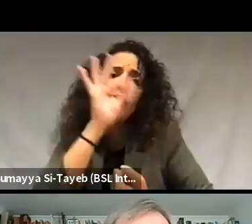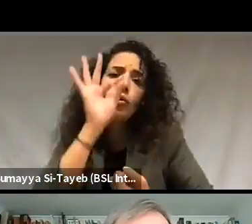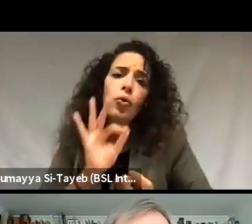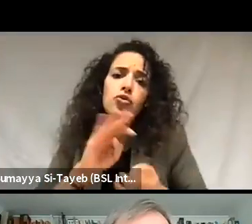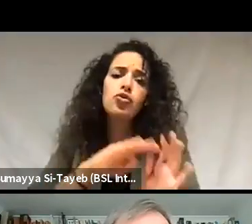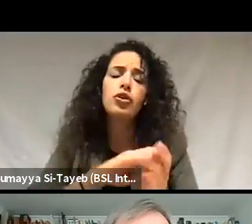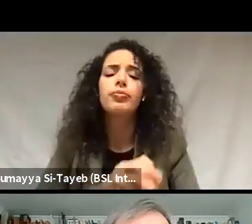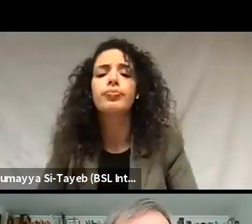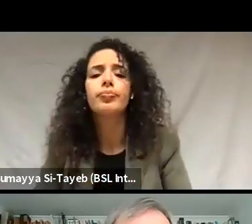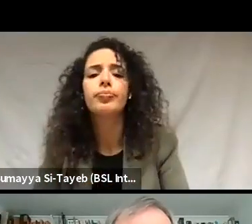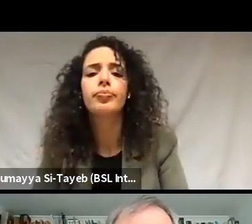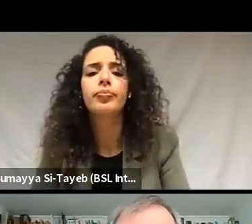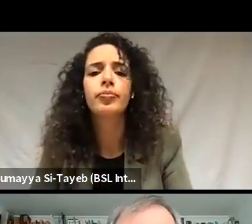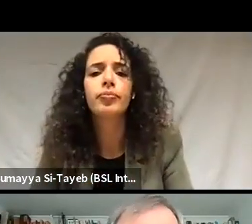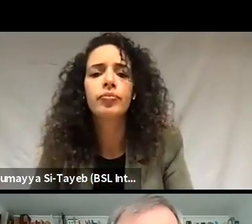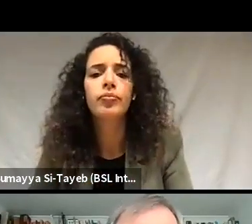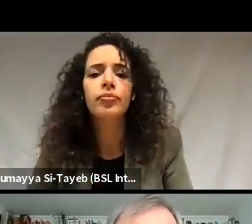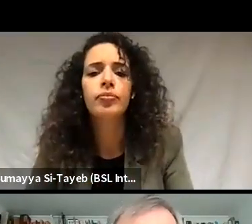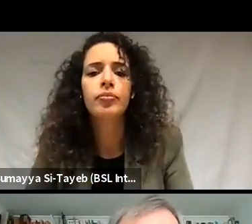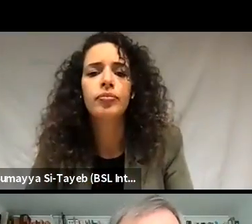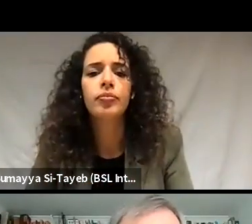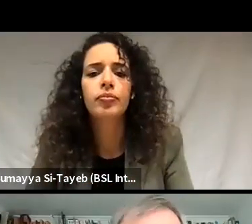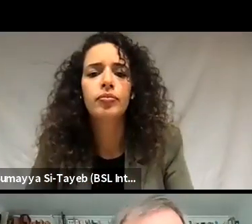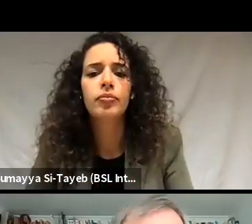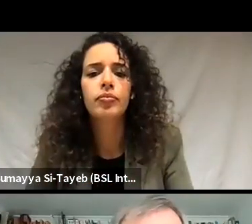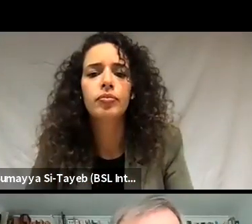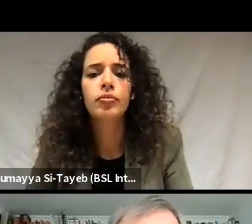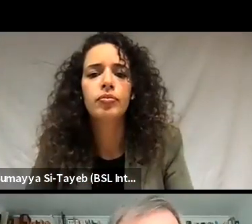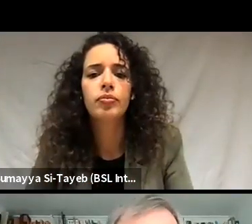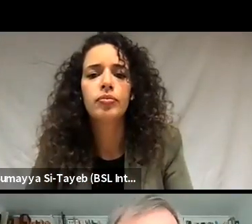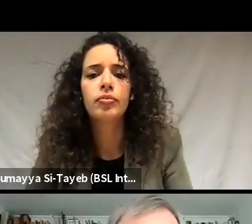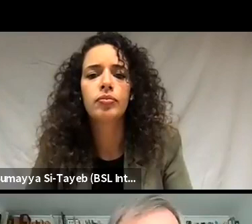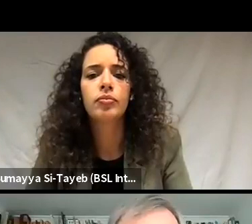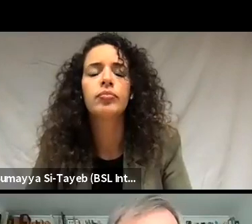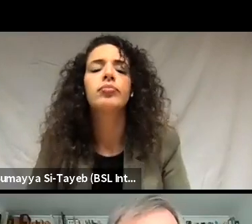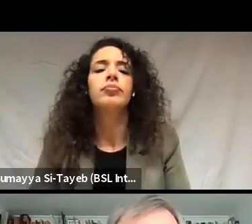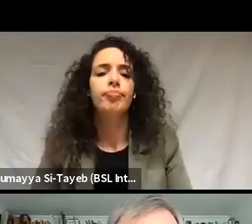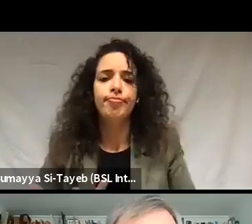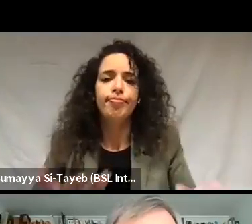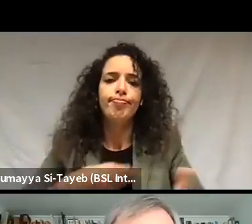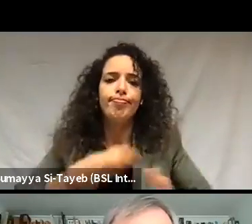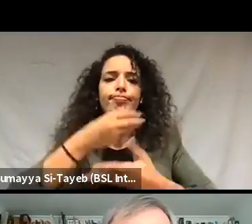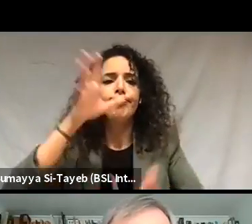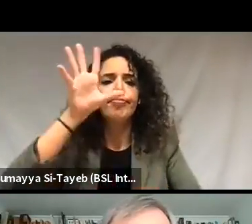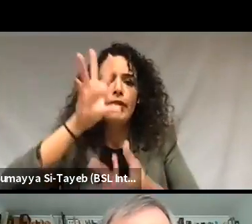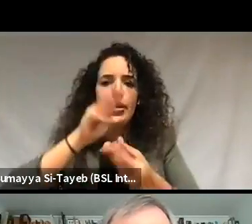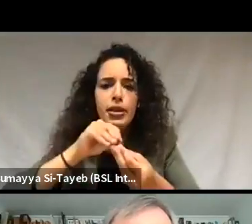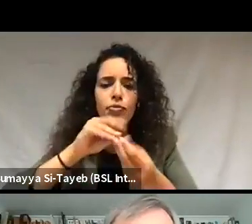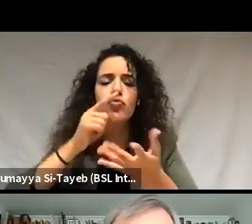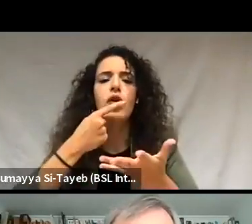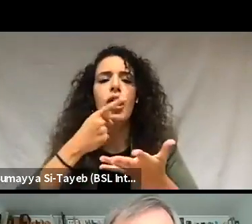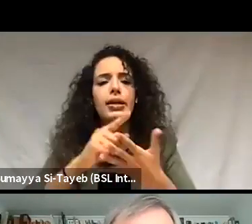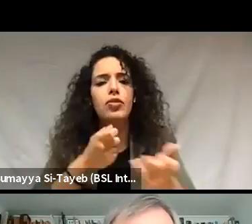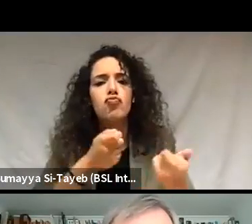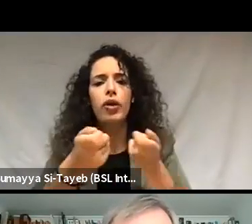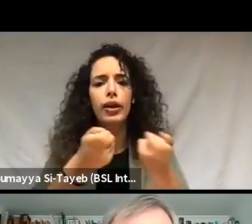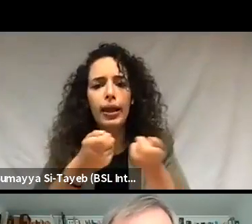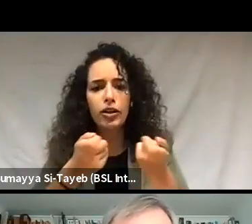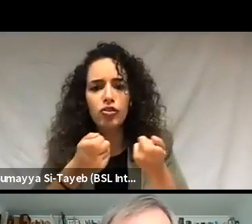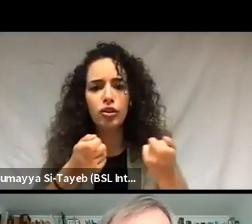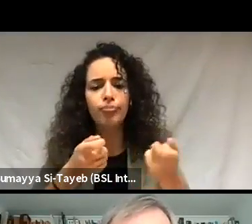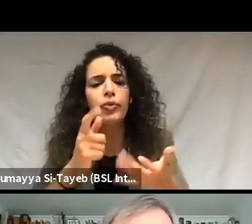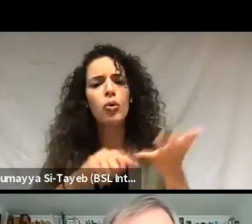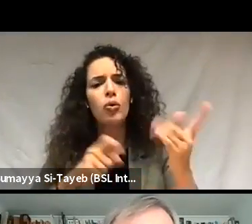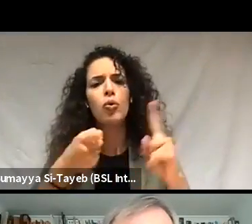Oh, if you don't mind, Rohit, I'll just give a quick rundown of the kind of regulation landscape. In the UK, I'm sure everyone's aware of